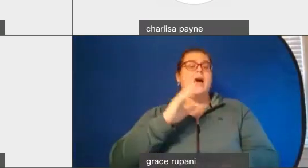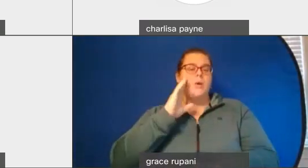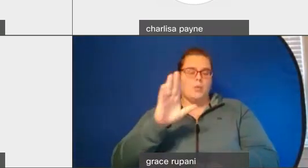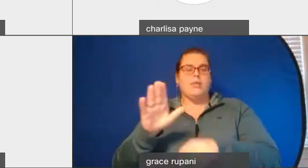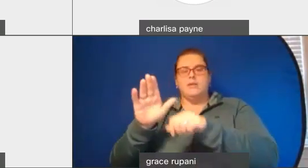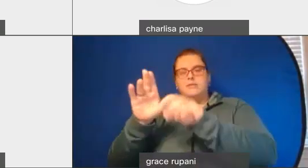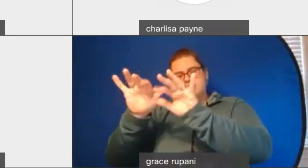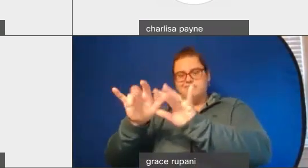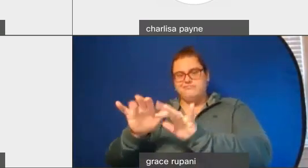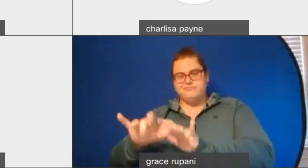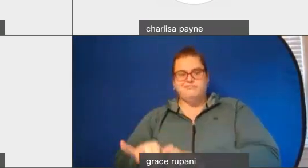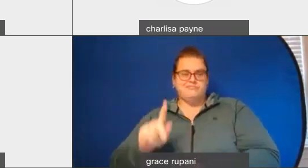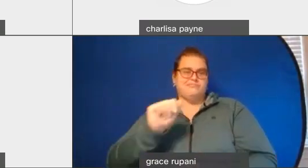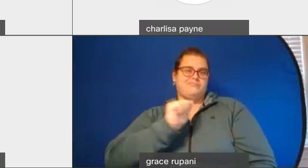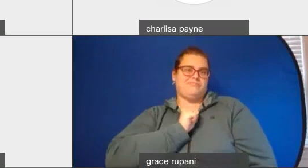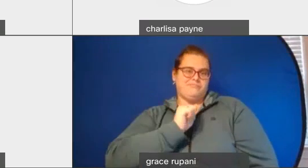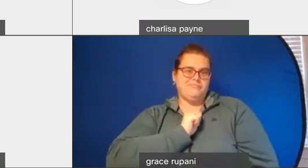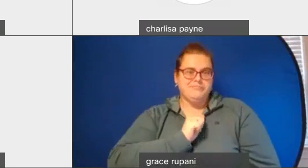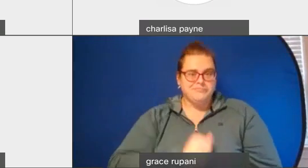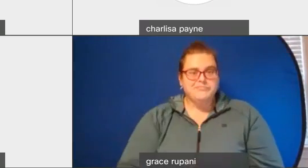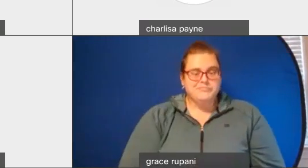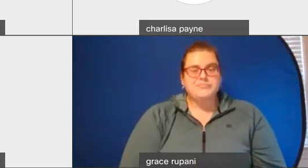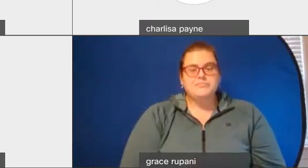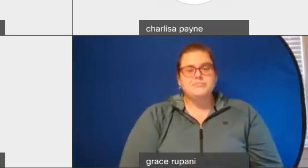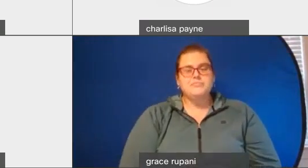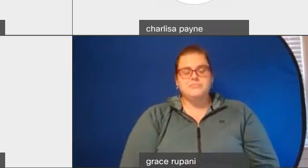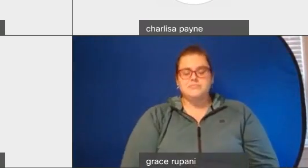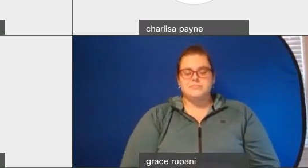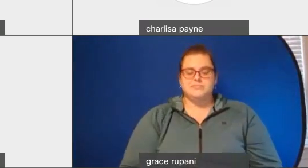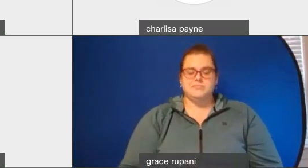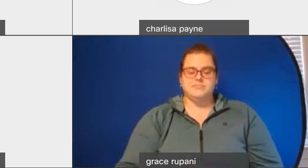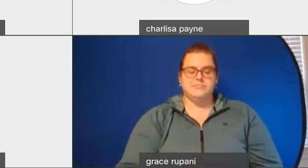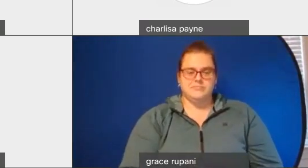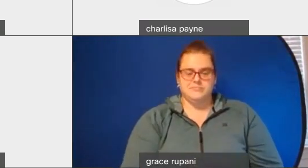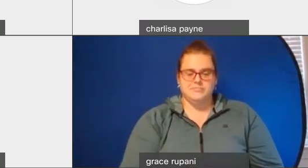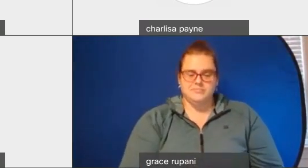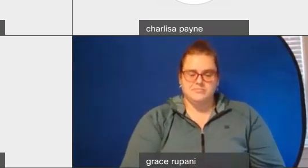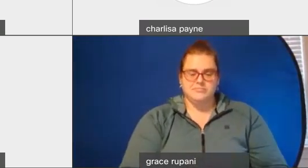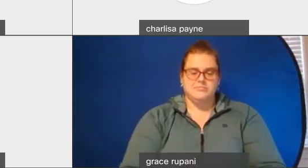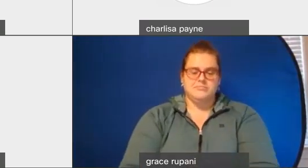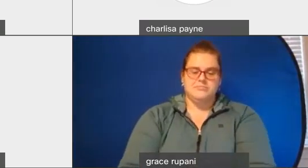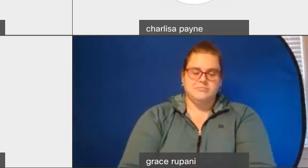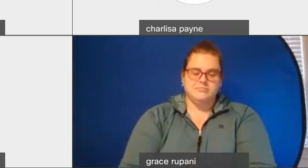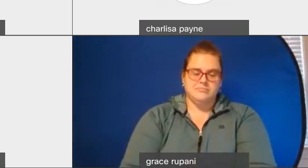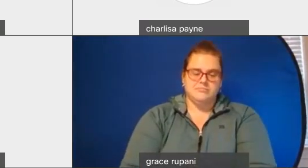to say in the chat box. But just to clarify for people, what is most important to